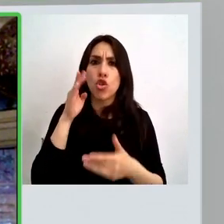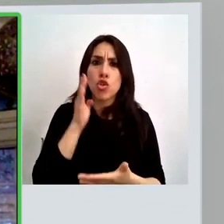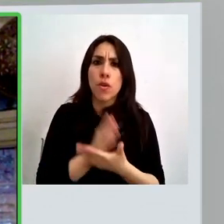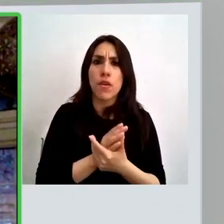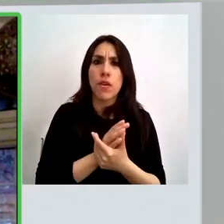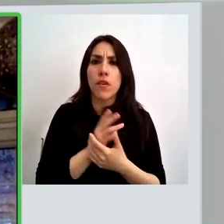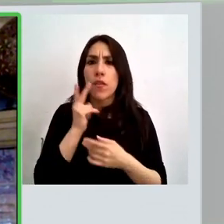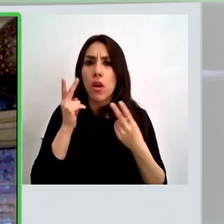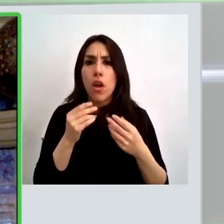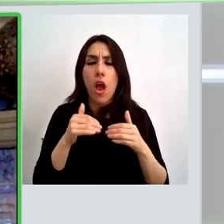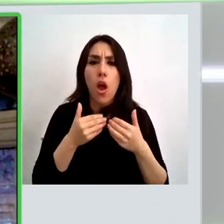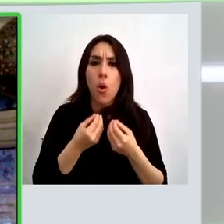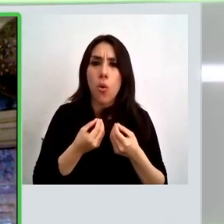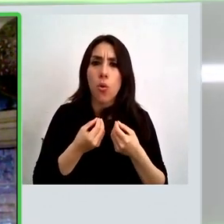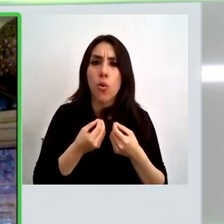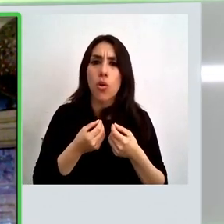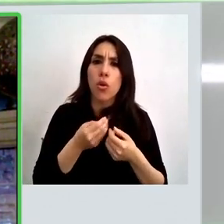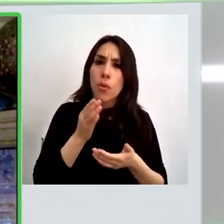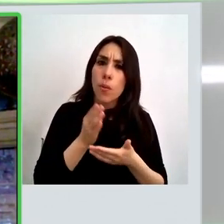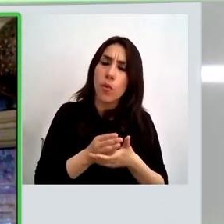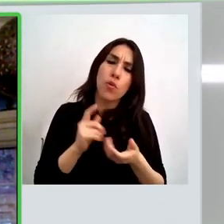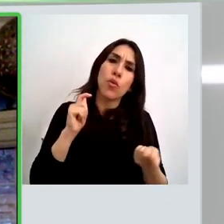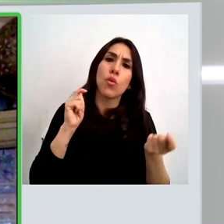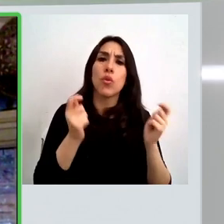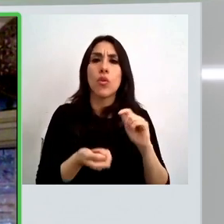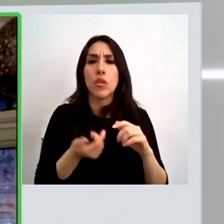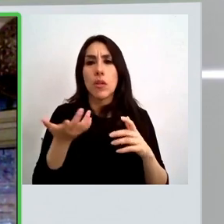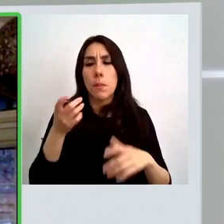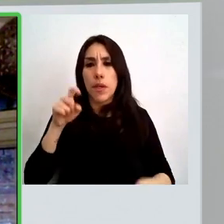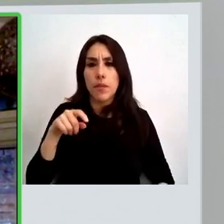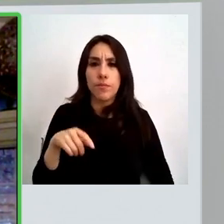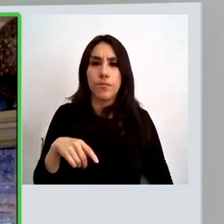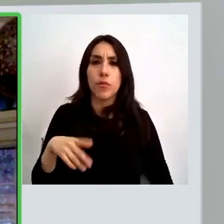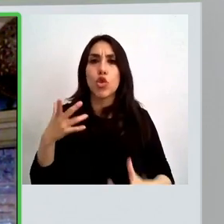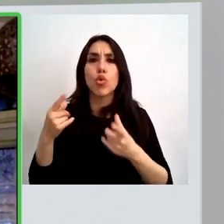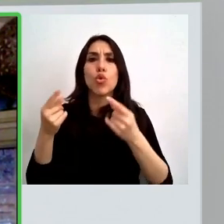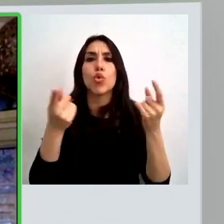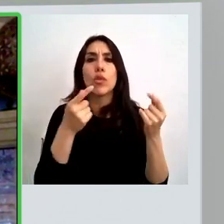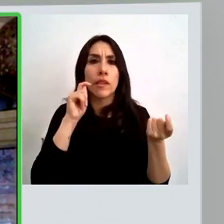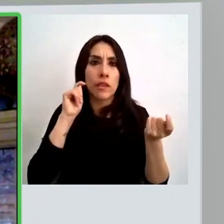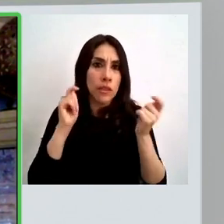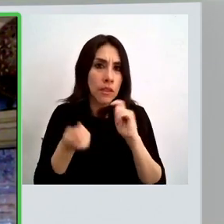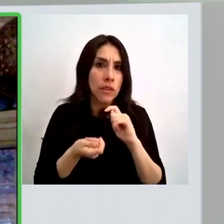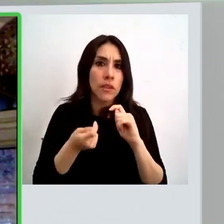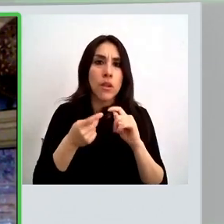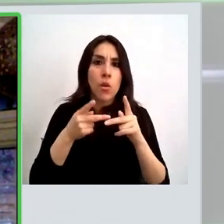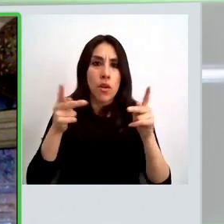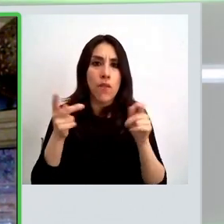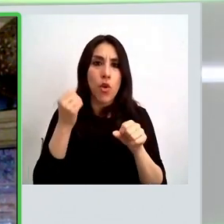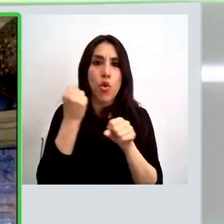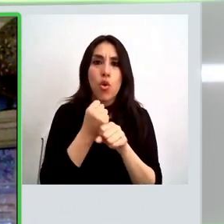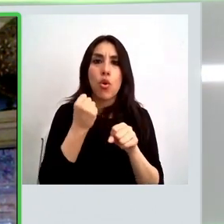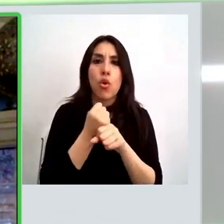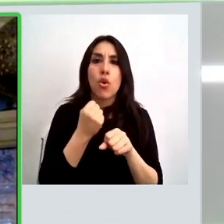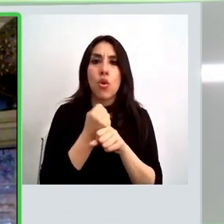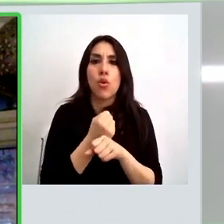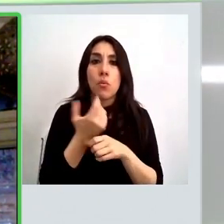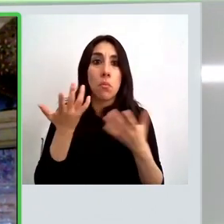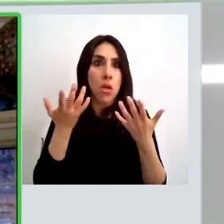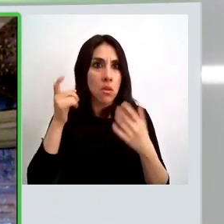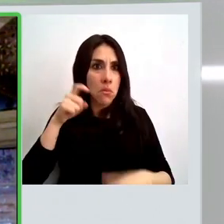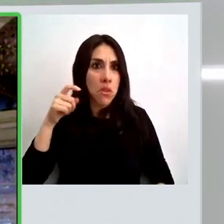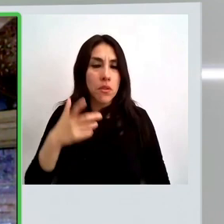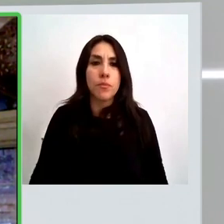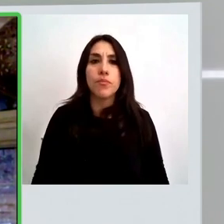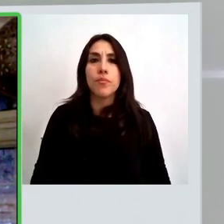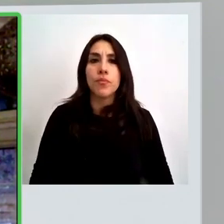deliver the workplace adjustments that employees with disability need. However, legislation always only ever